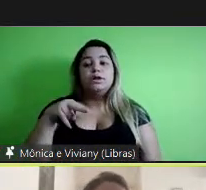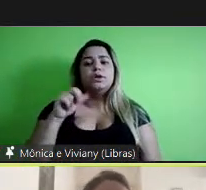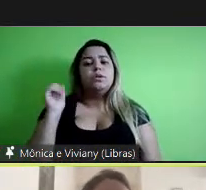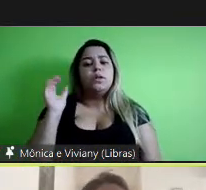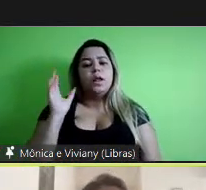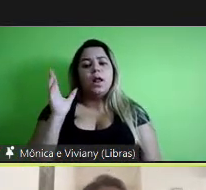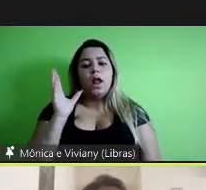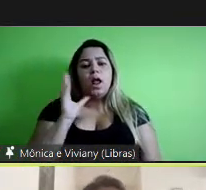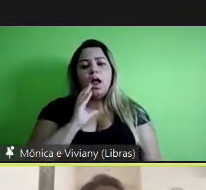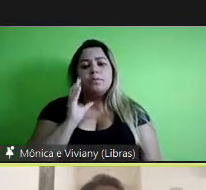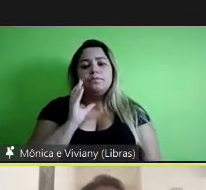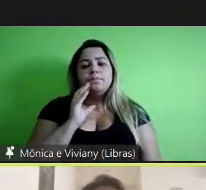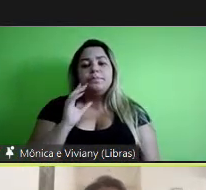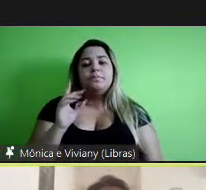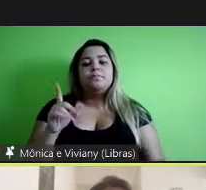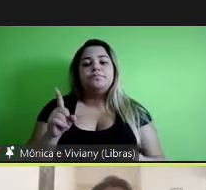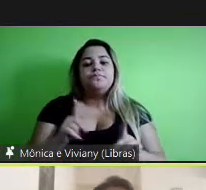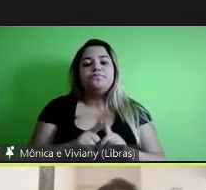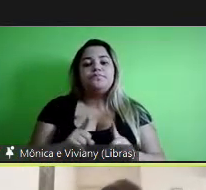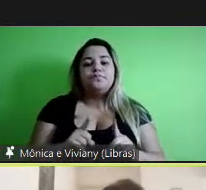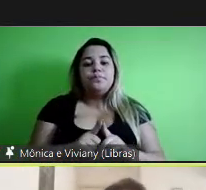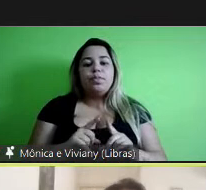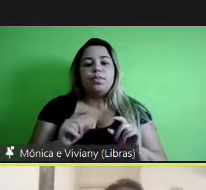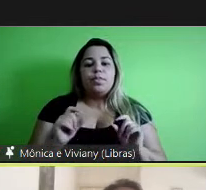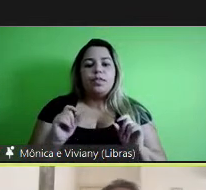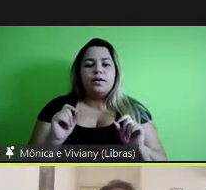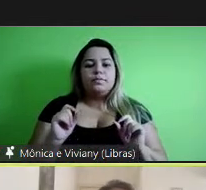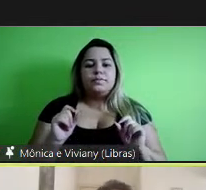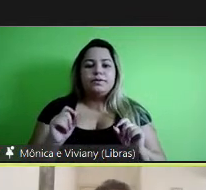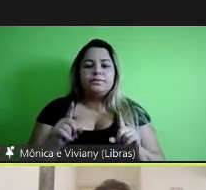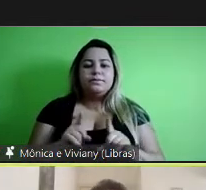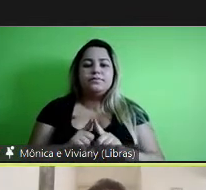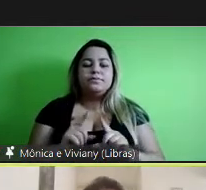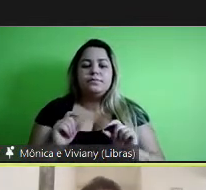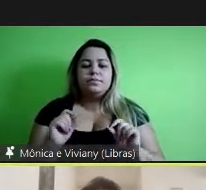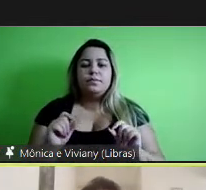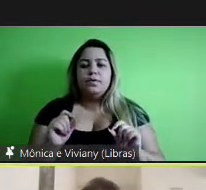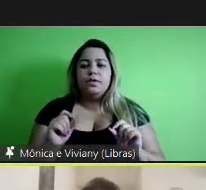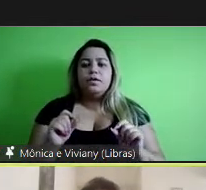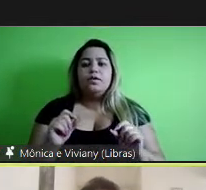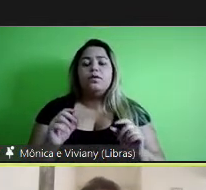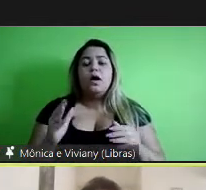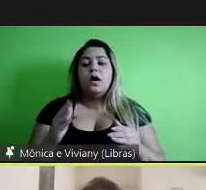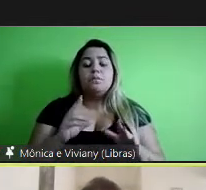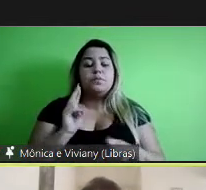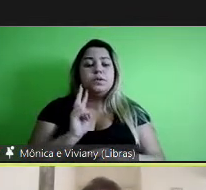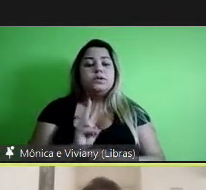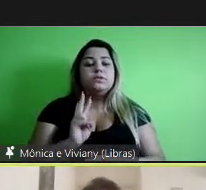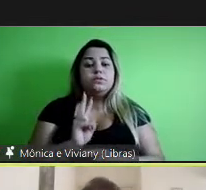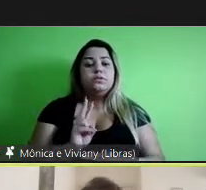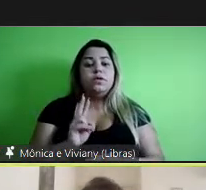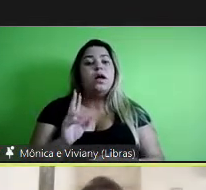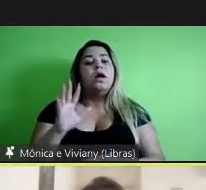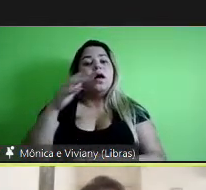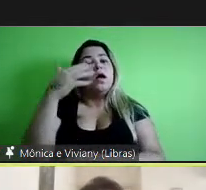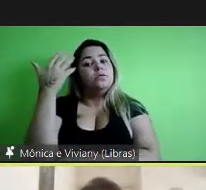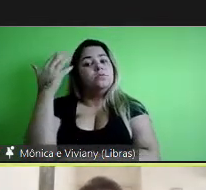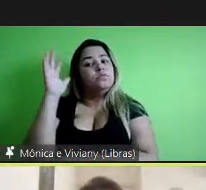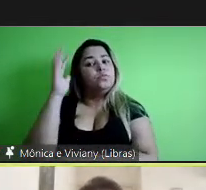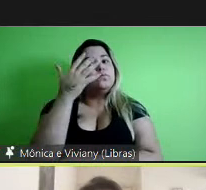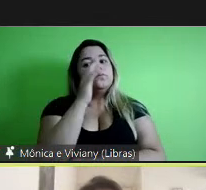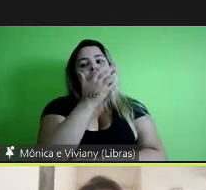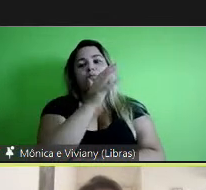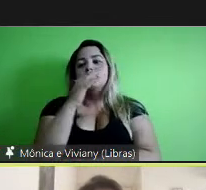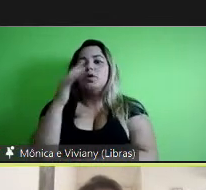it's urgent for us to think about the Amazon when begin to put a protection